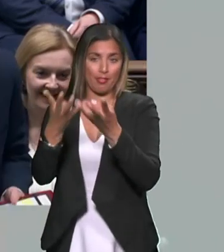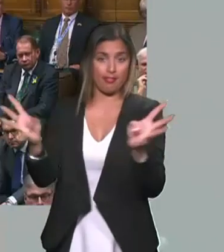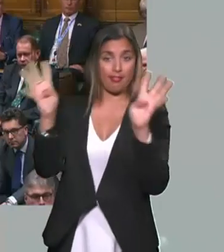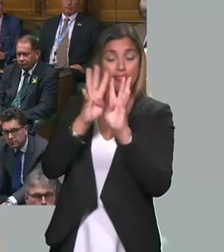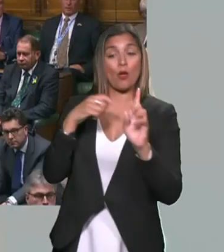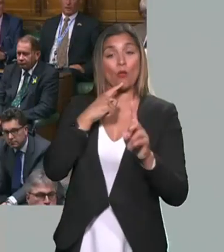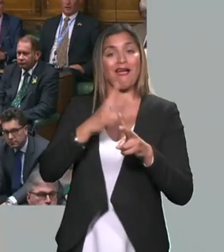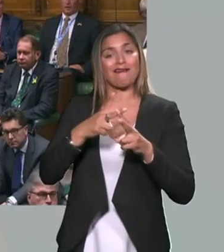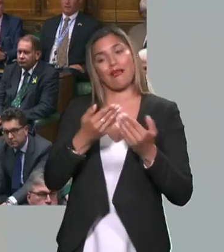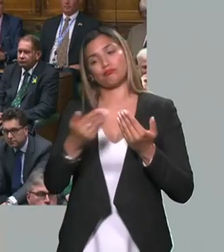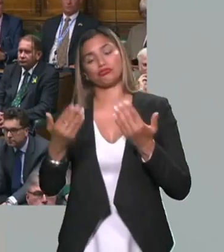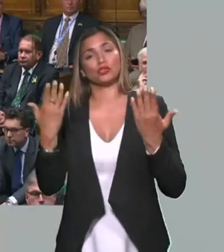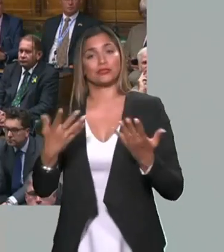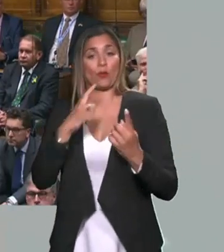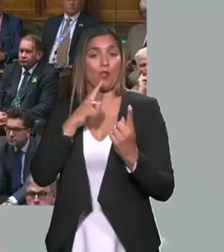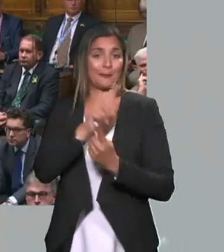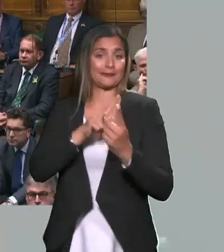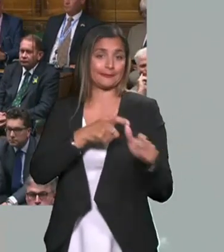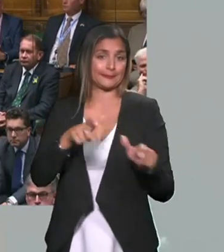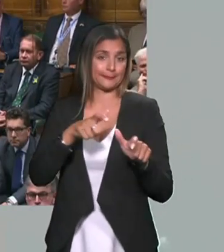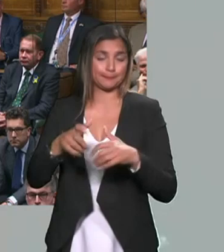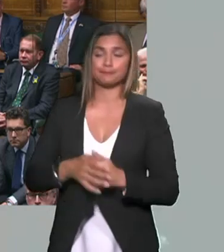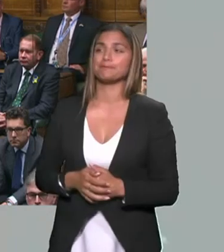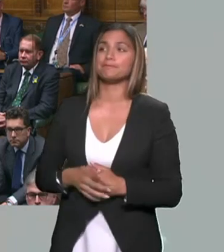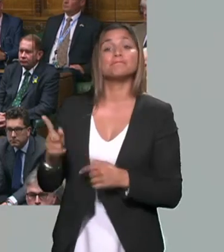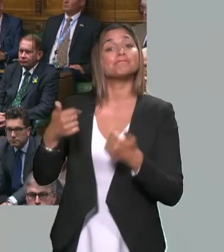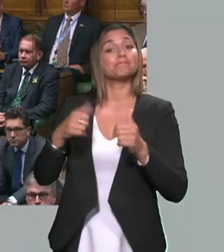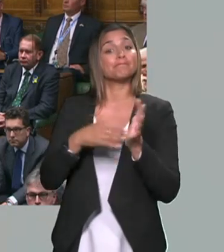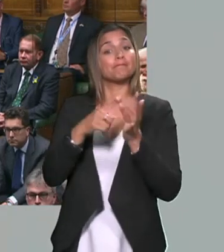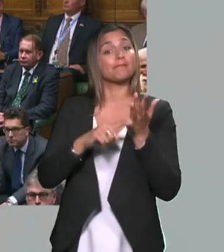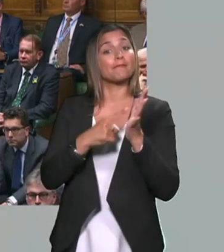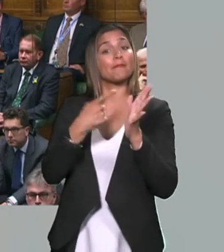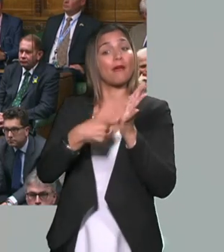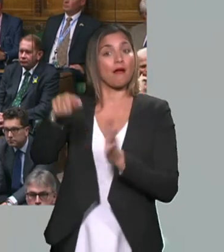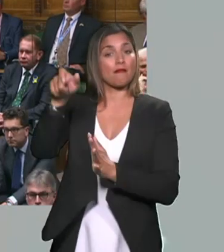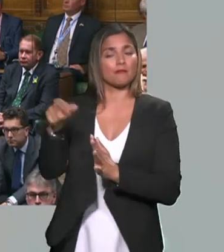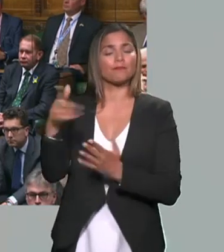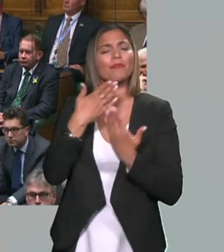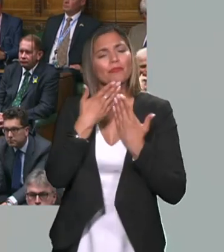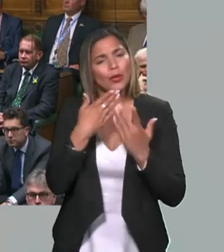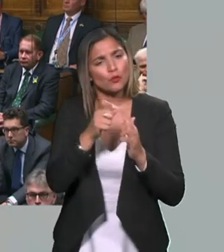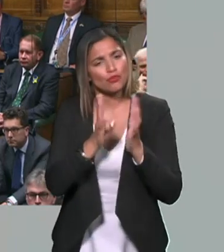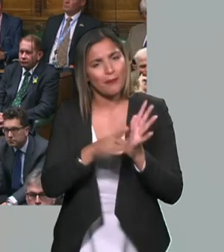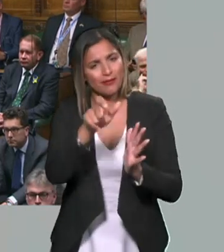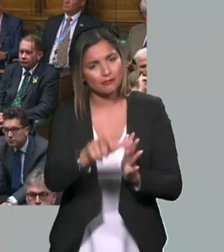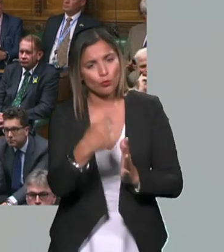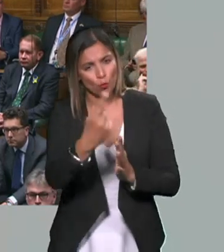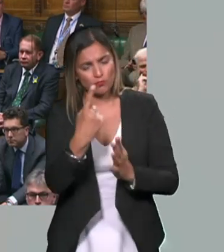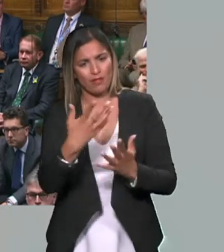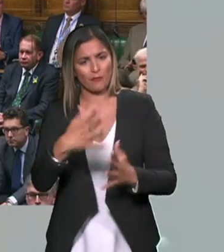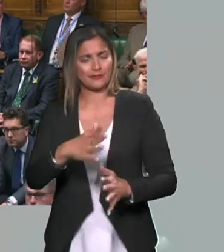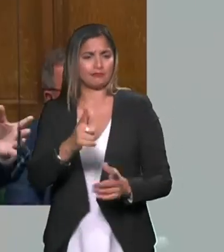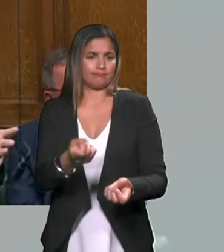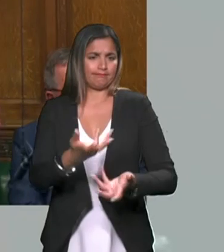today. Robin Miller. Thank you, Mr. Speaker. Can I thank the Prime Minister for his personal interest in